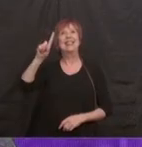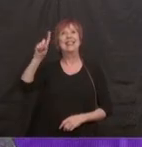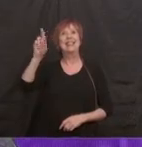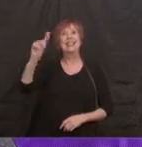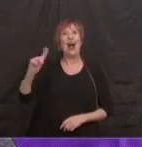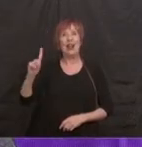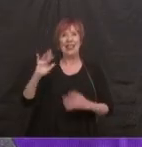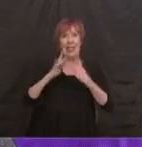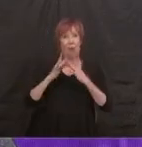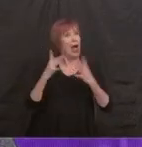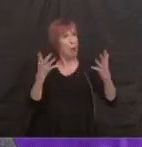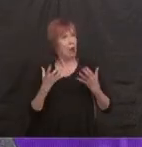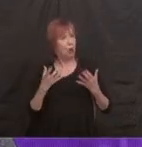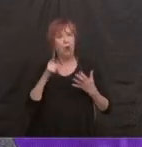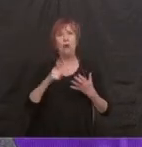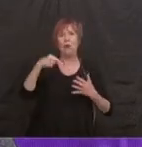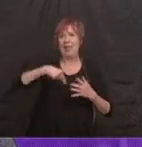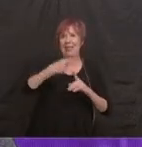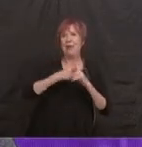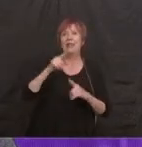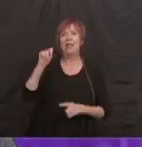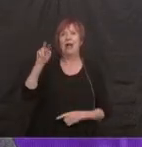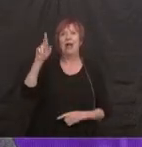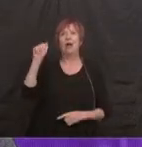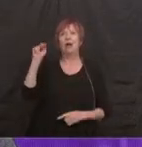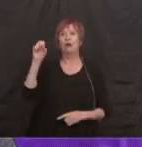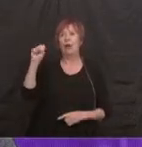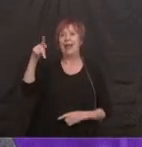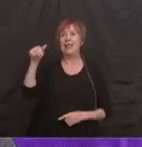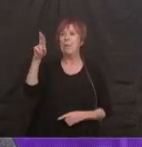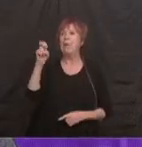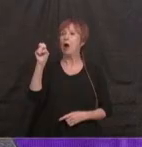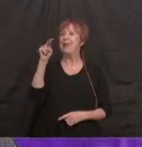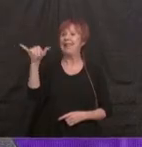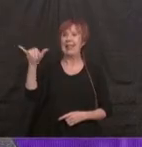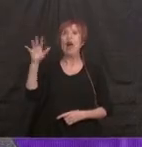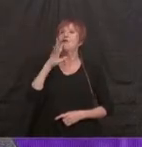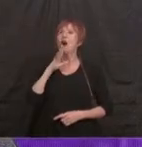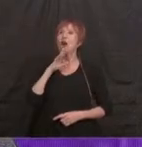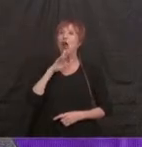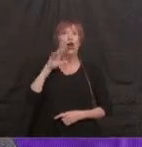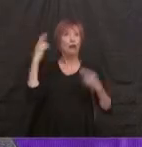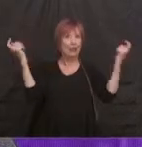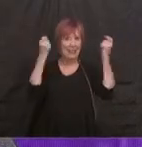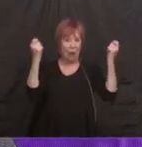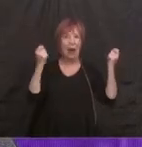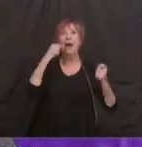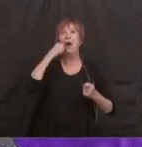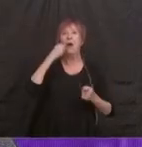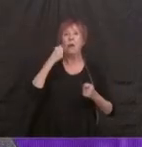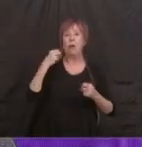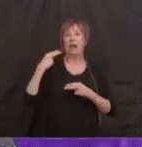this month's Transparency Talk to commemorate Women's History Month and International Women's